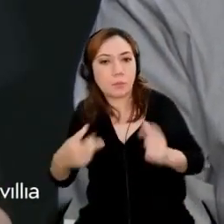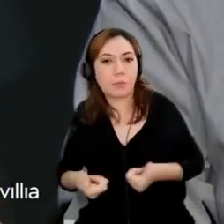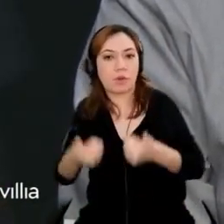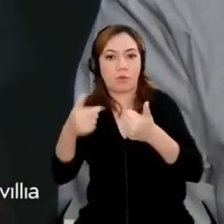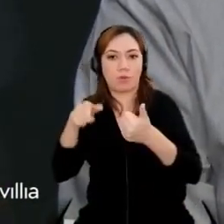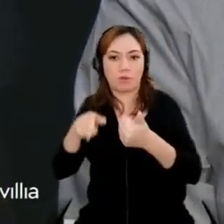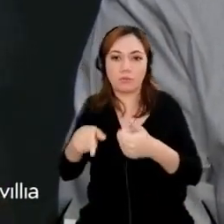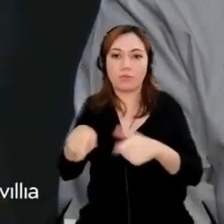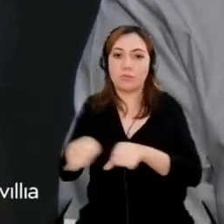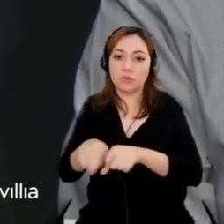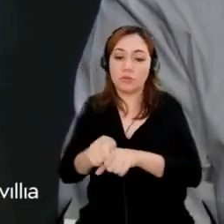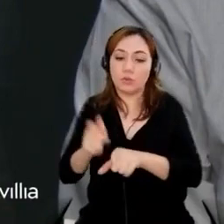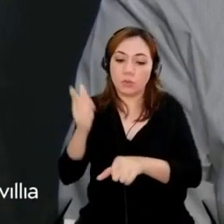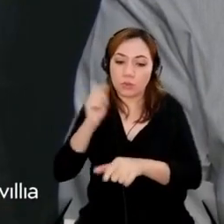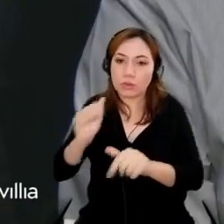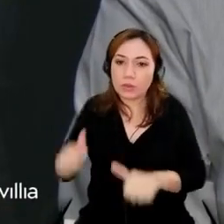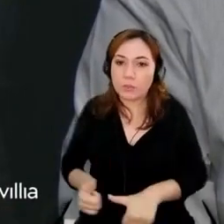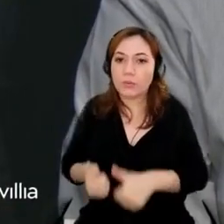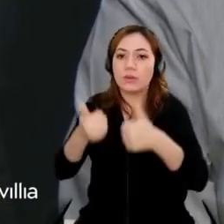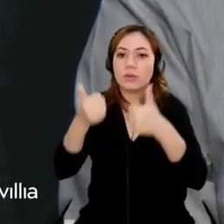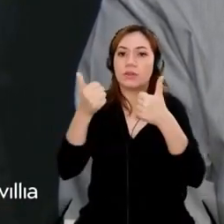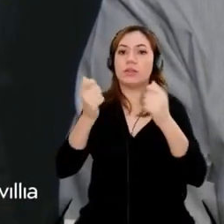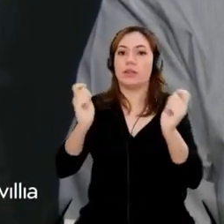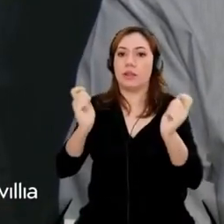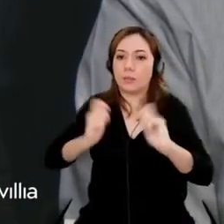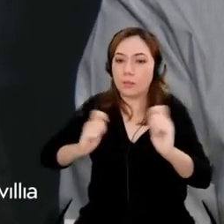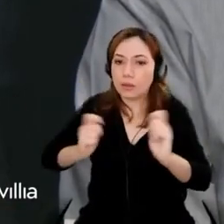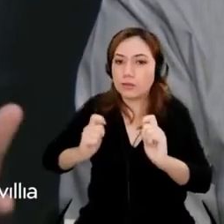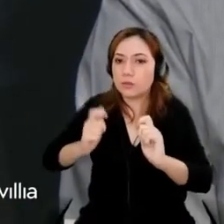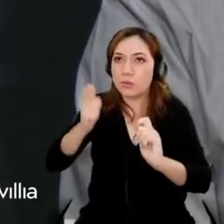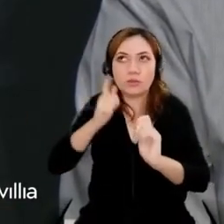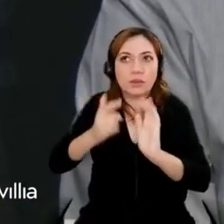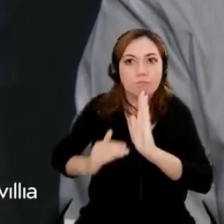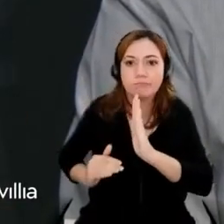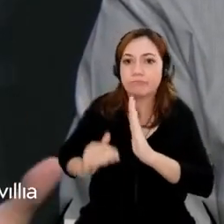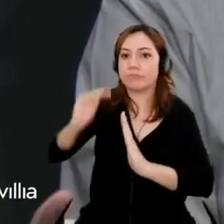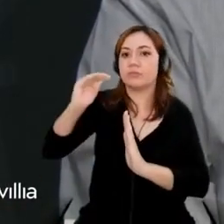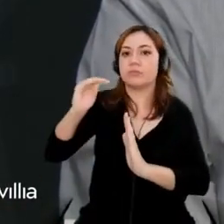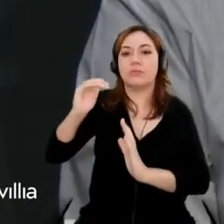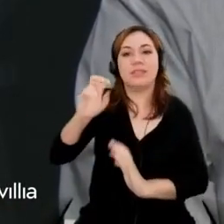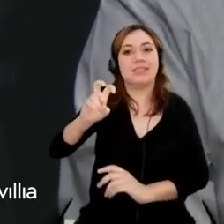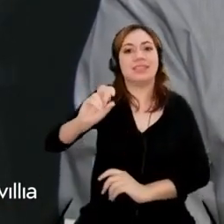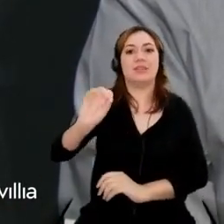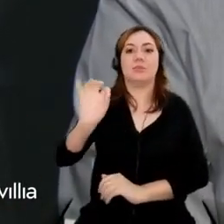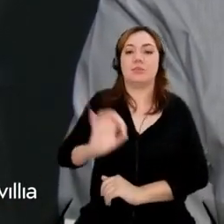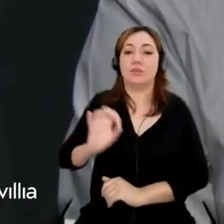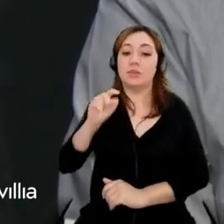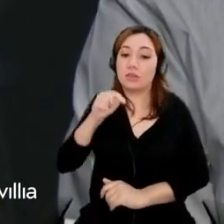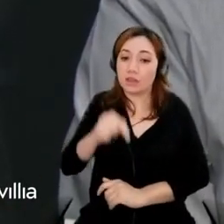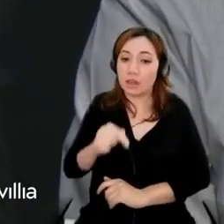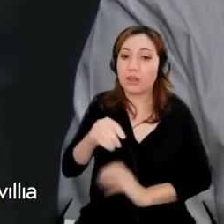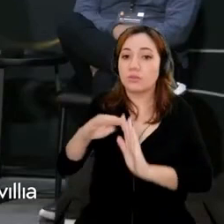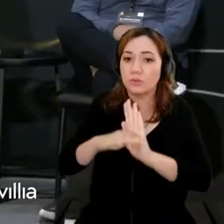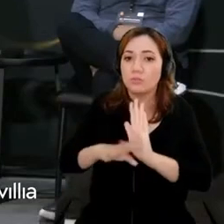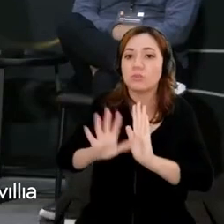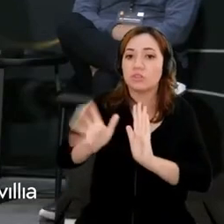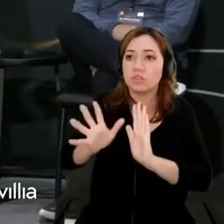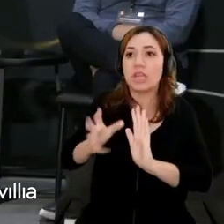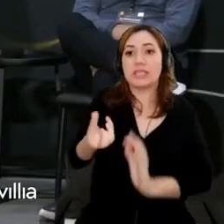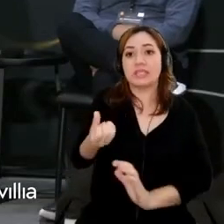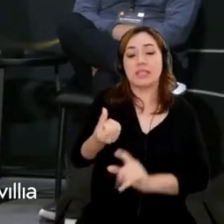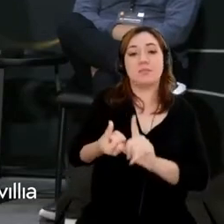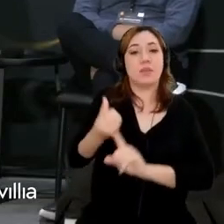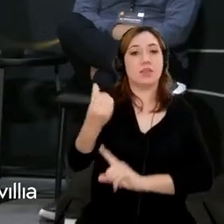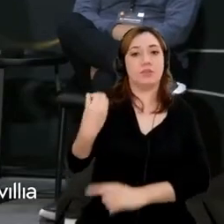the potential revenue capabilities, 50%, so forth. I mean, this program has been running for 6 months. Yeah, and I